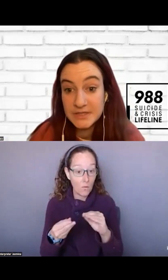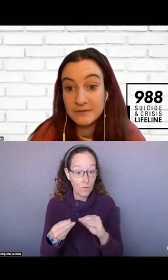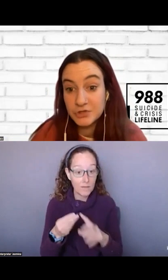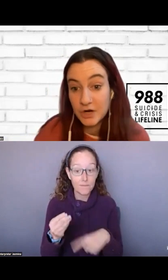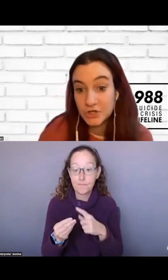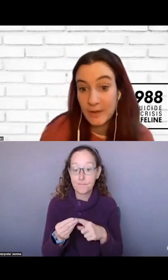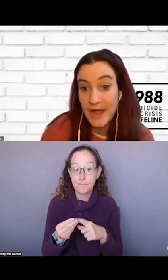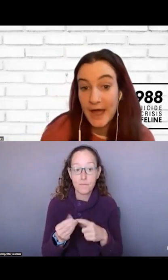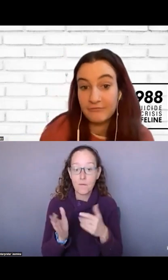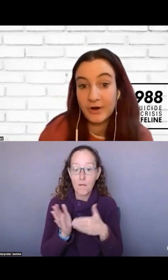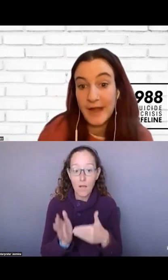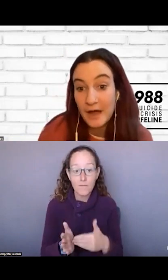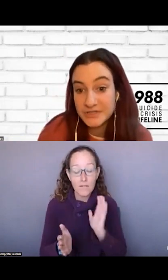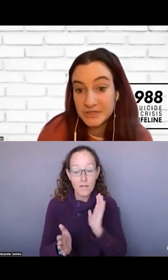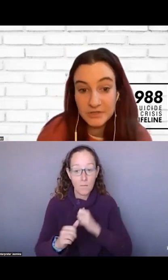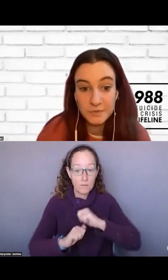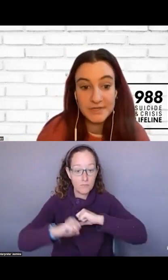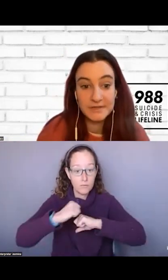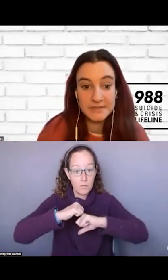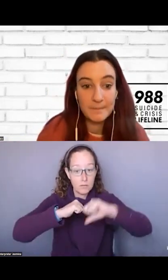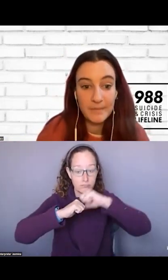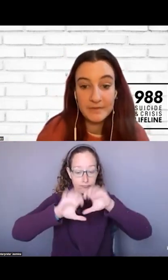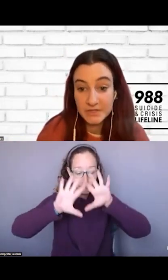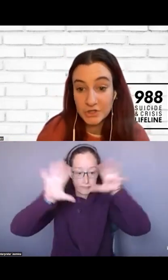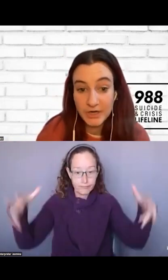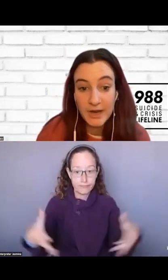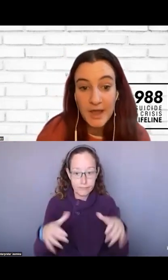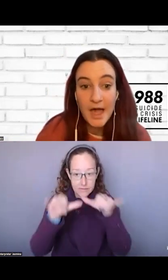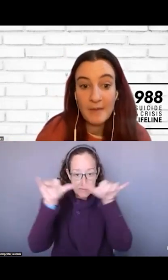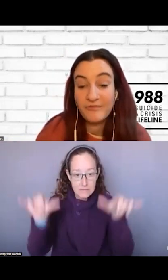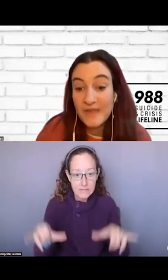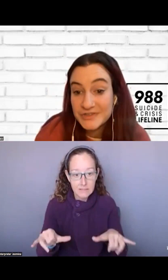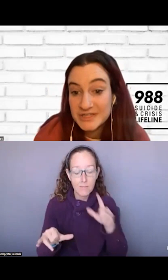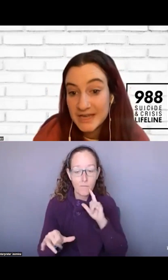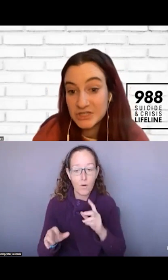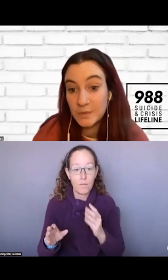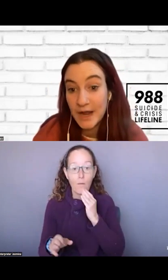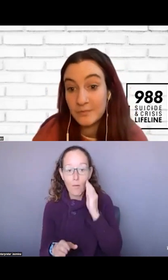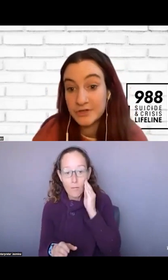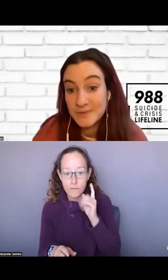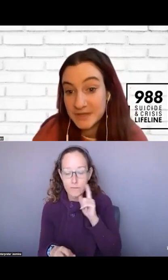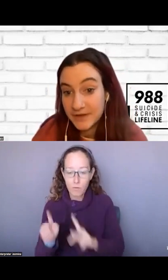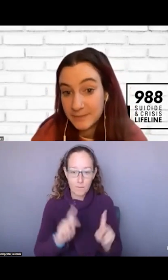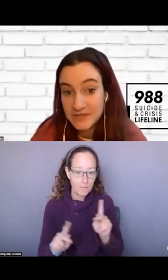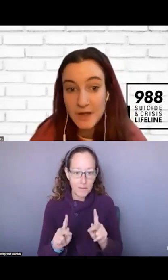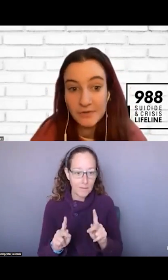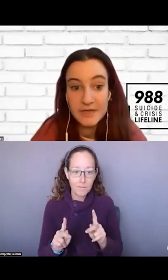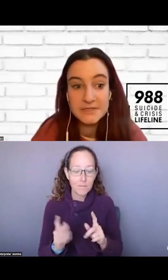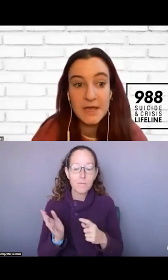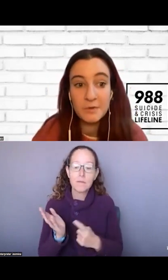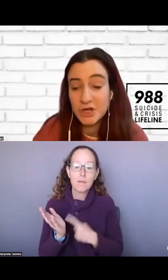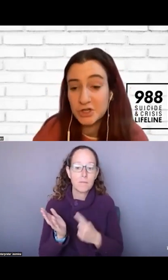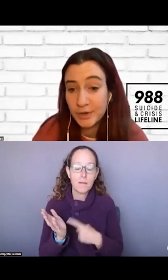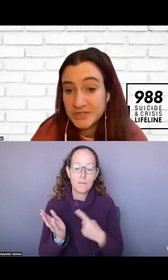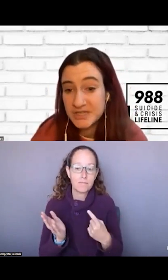times the infrastructure that we have for unhoused individuals in this country fails to take into account their specific mental health